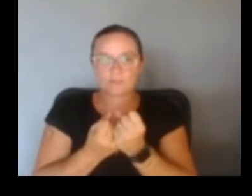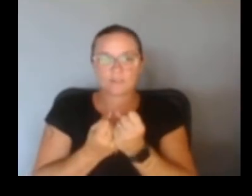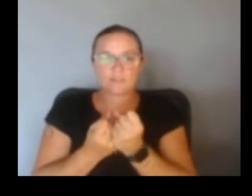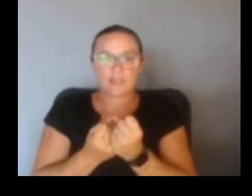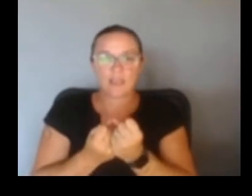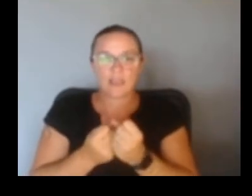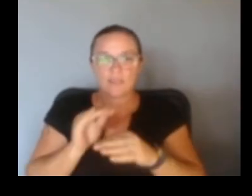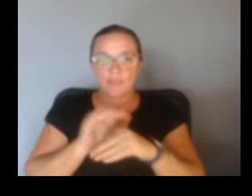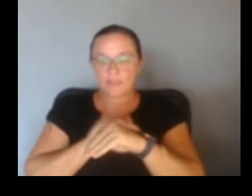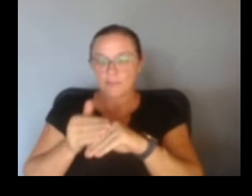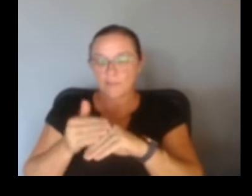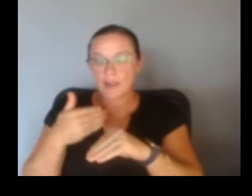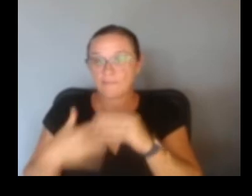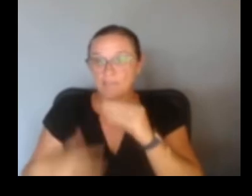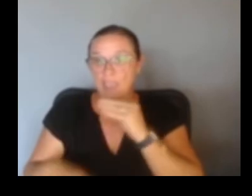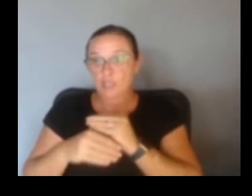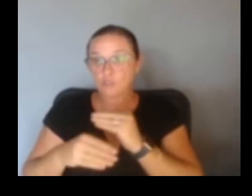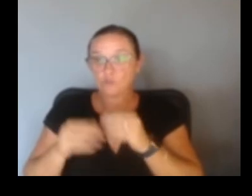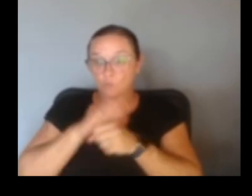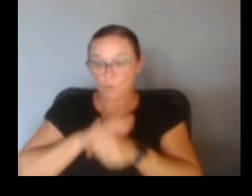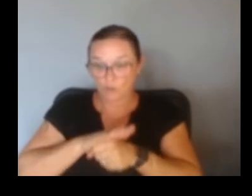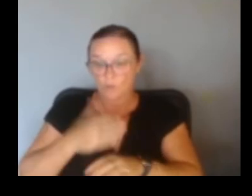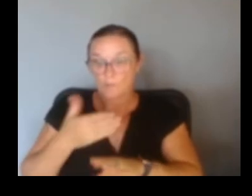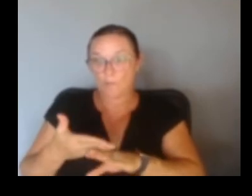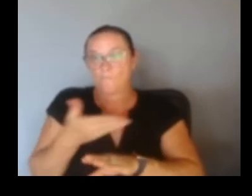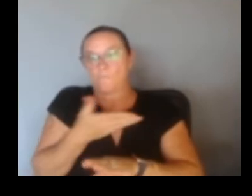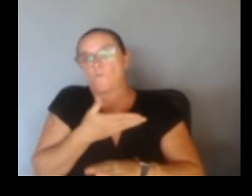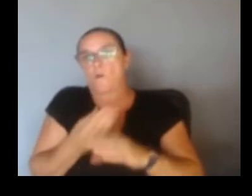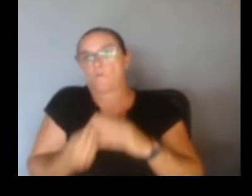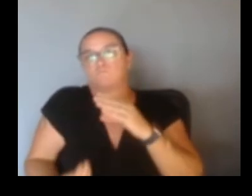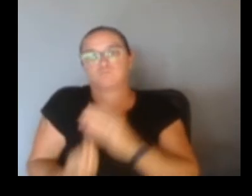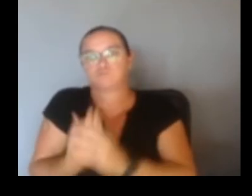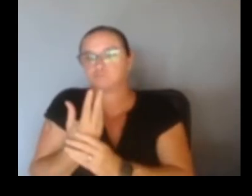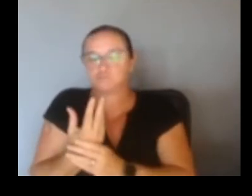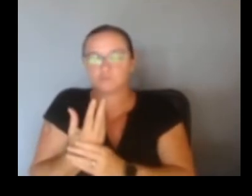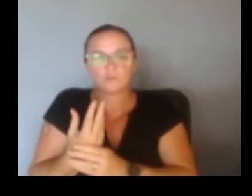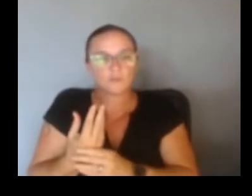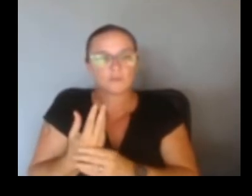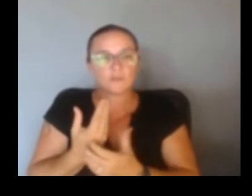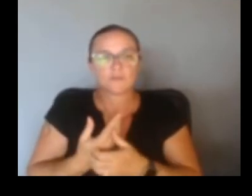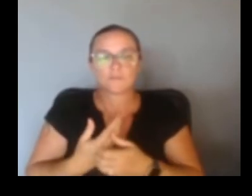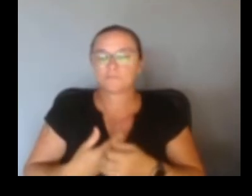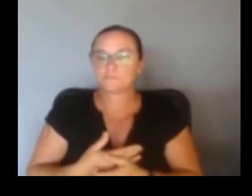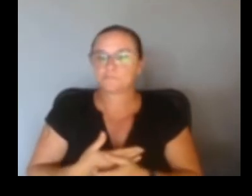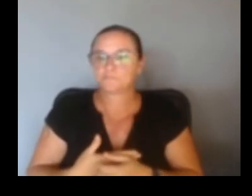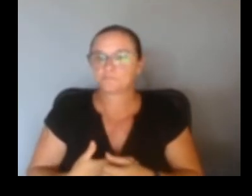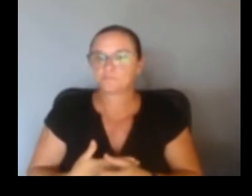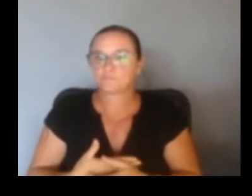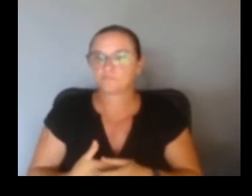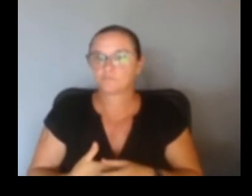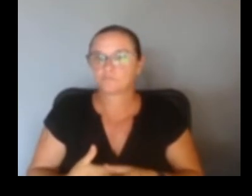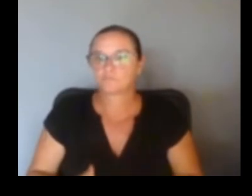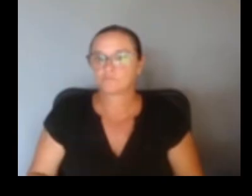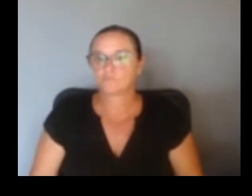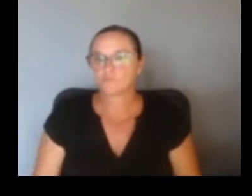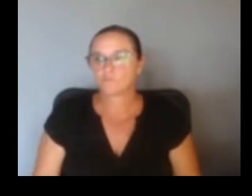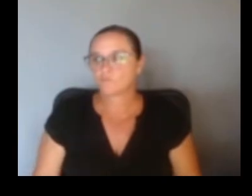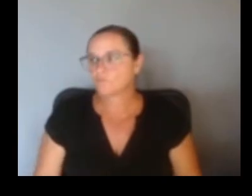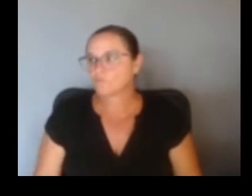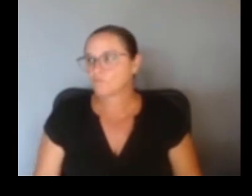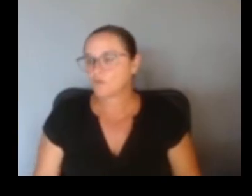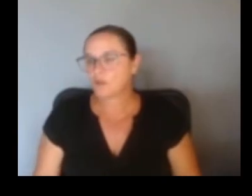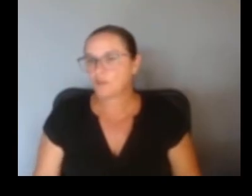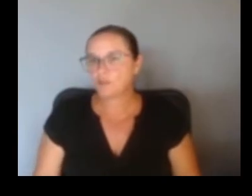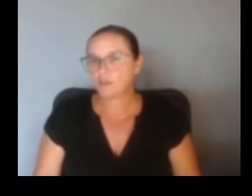building extra pressure before it can burst out in a similar way as the eruption onset at the beginning. So those